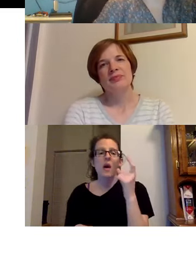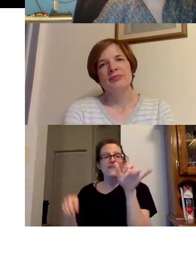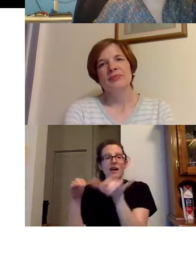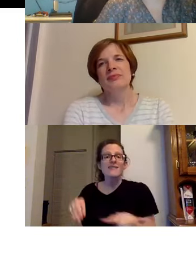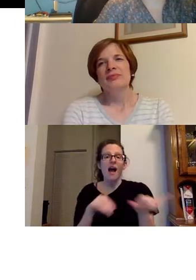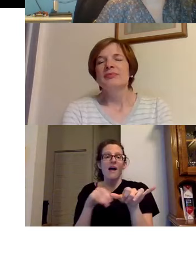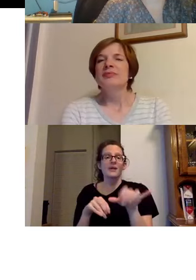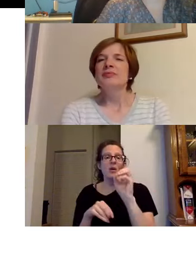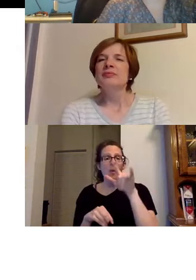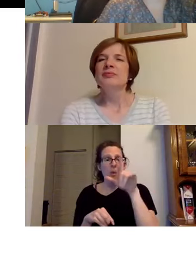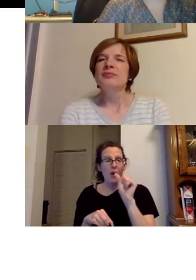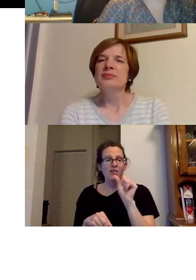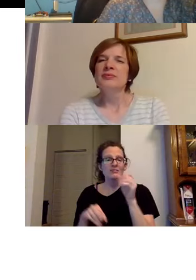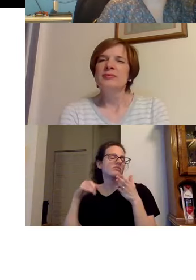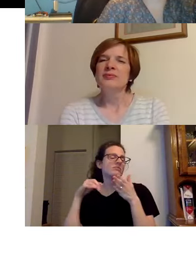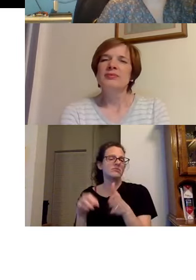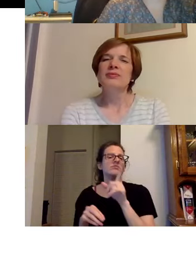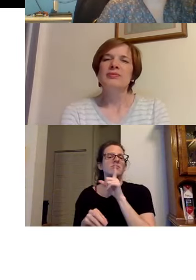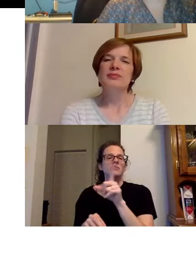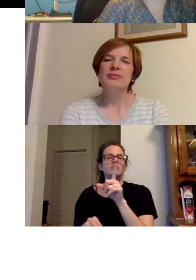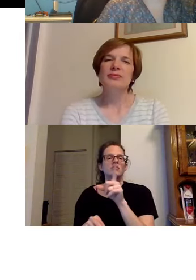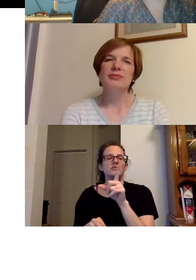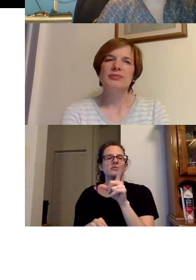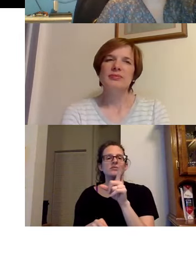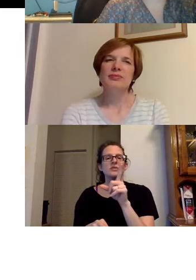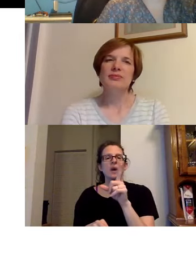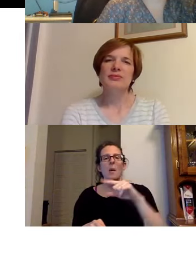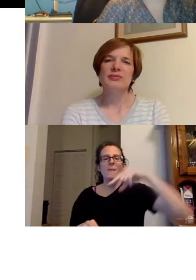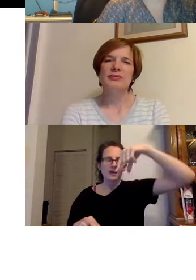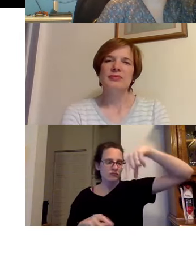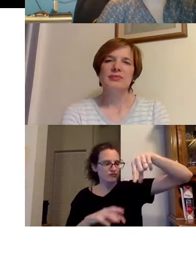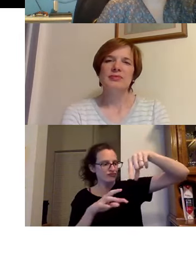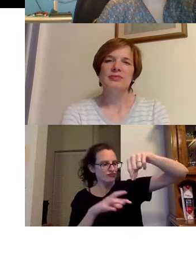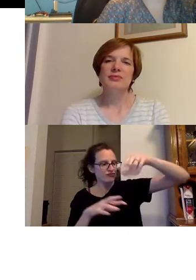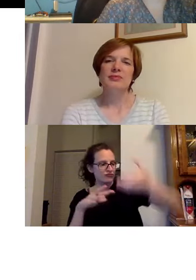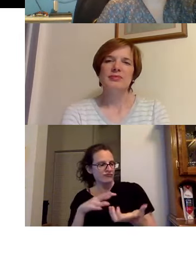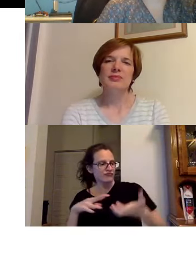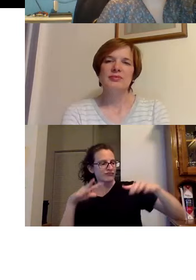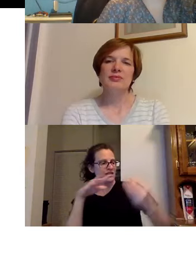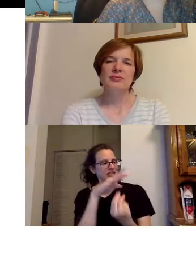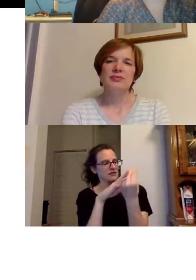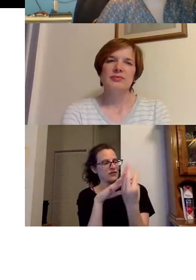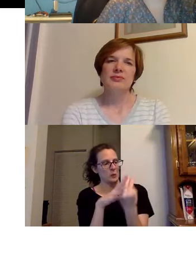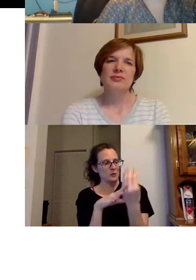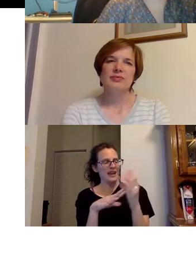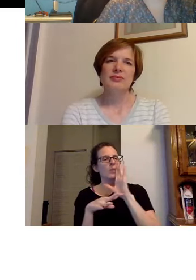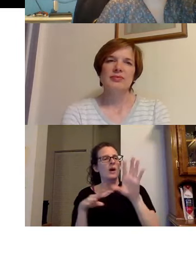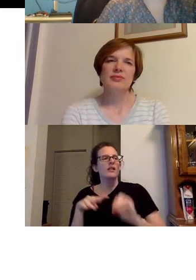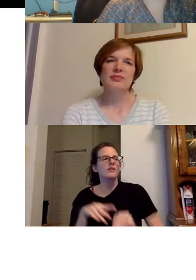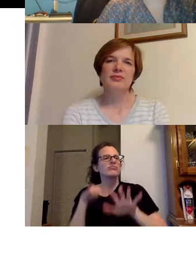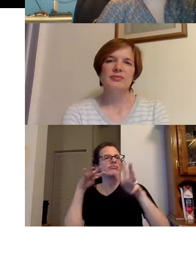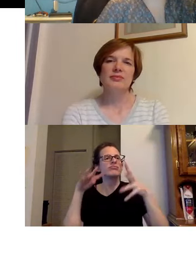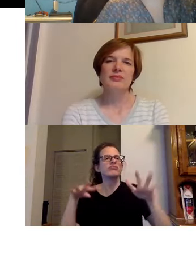oils aromatically is to put a couple of drops in an ultrasonic essential oil diffuser, which disperses tiny